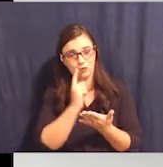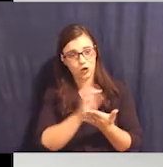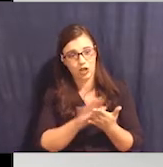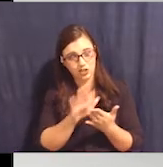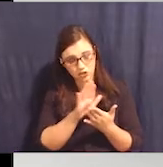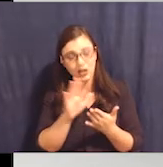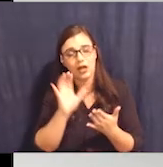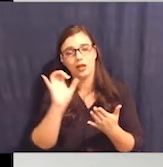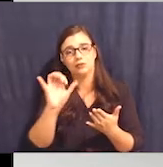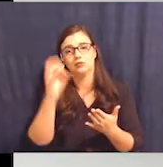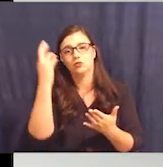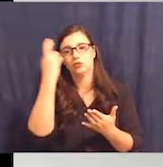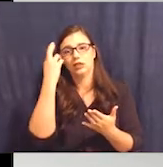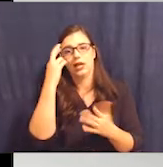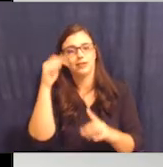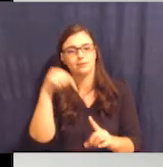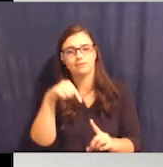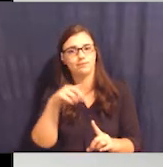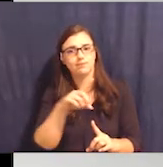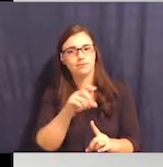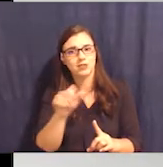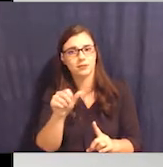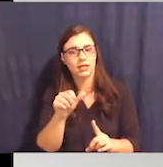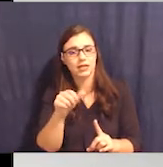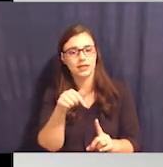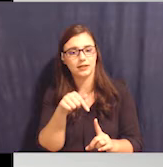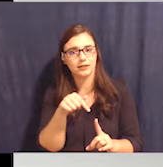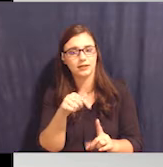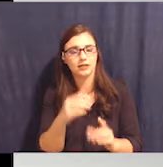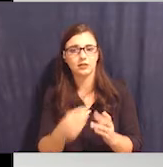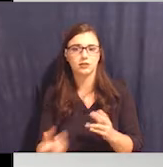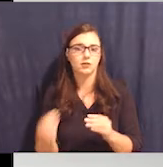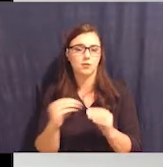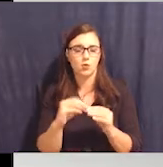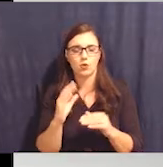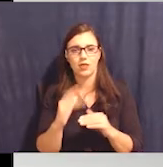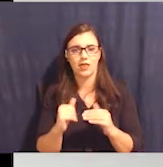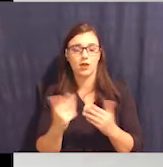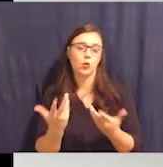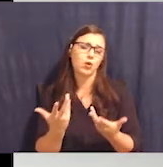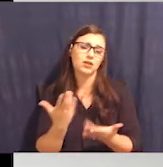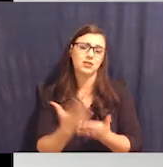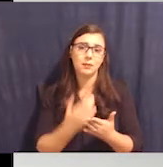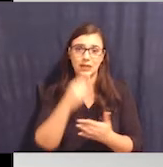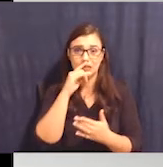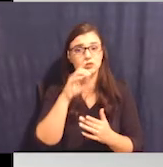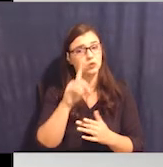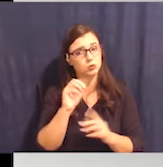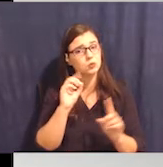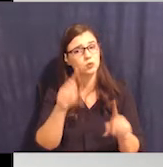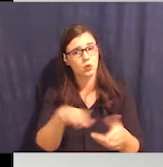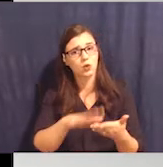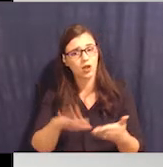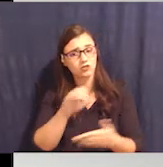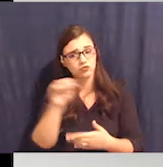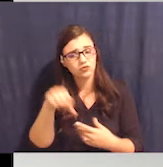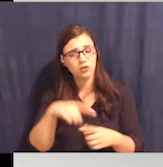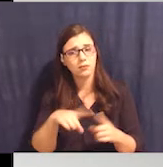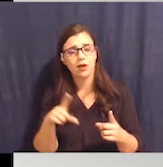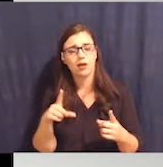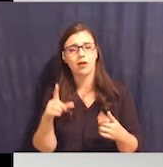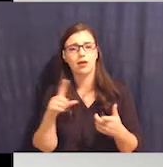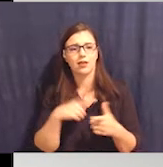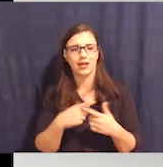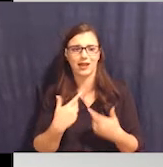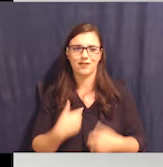for college and then you find out that the disability is more than, or some of our kids do go to college,